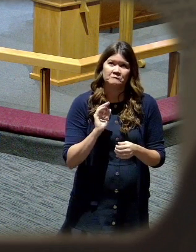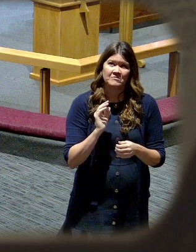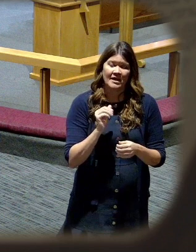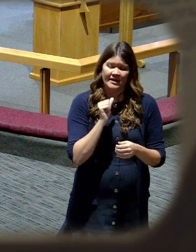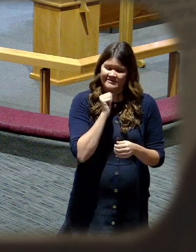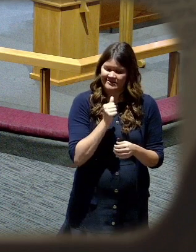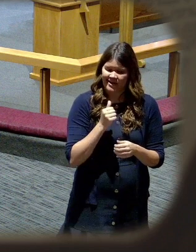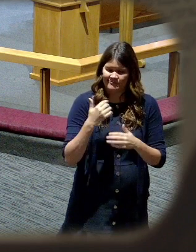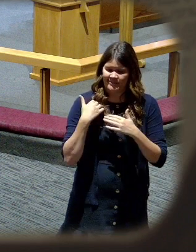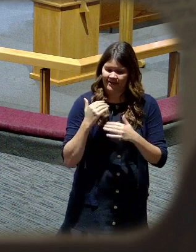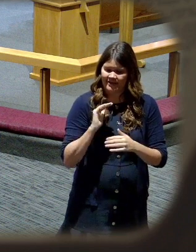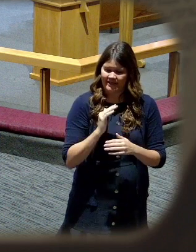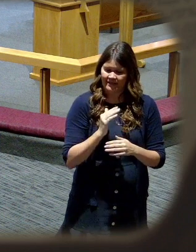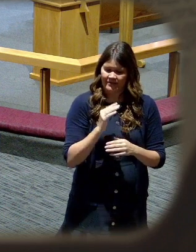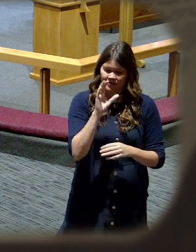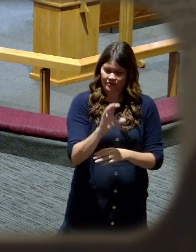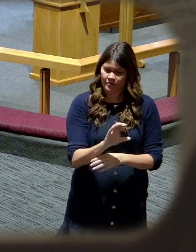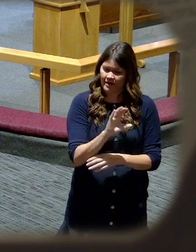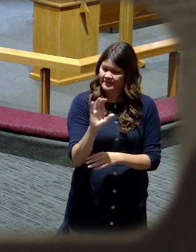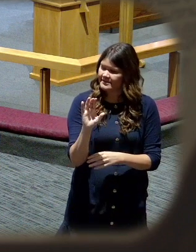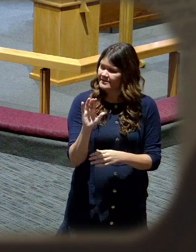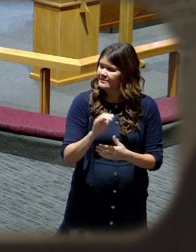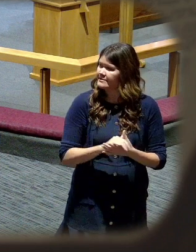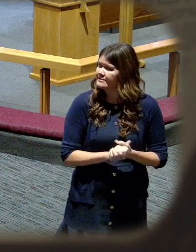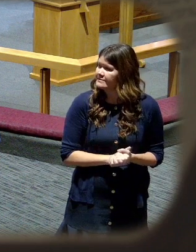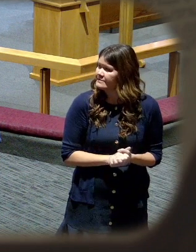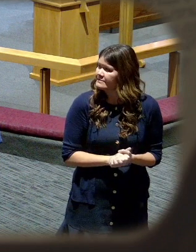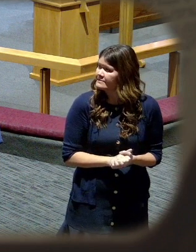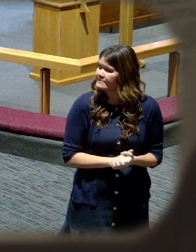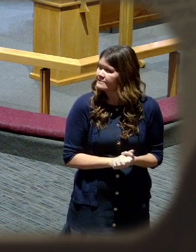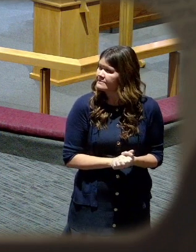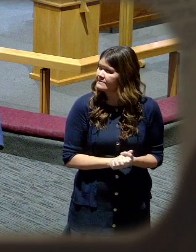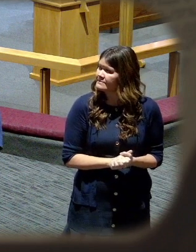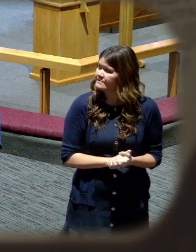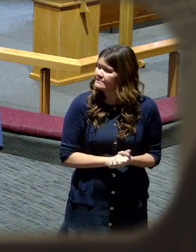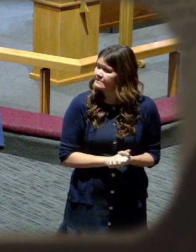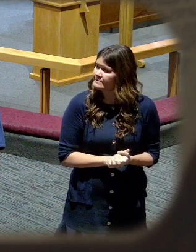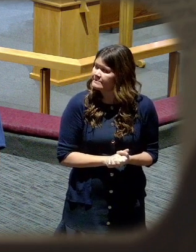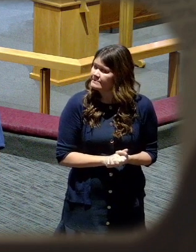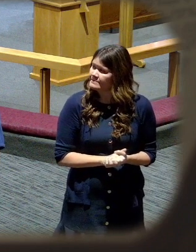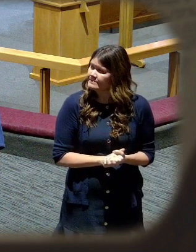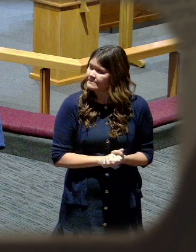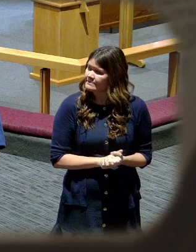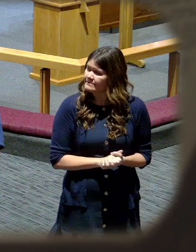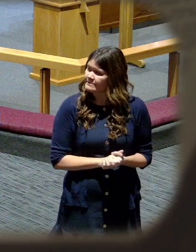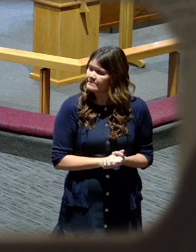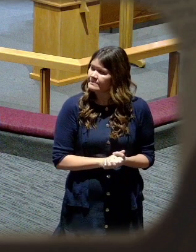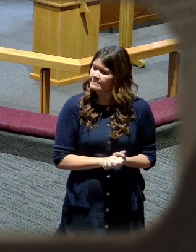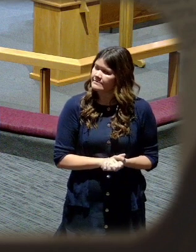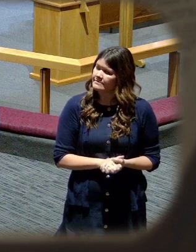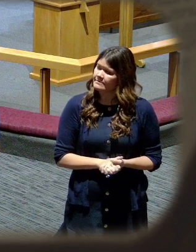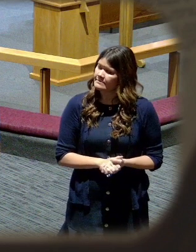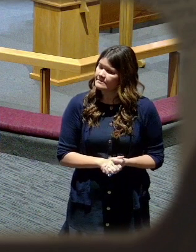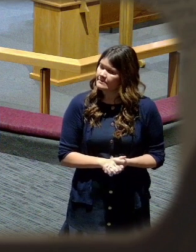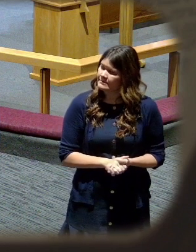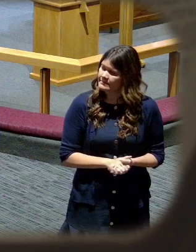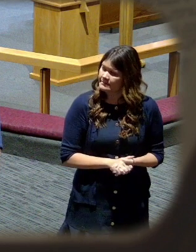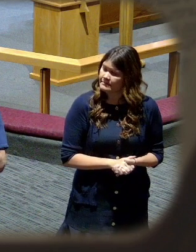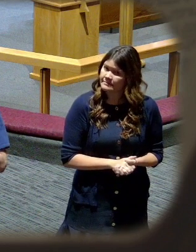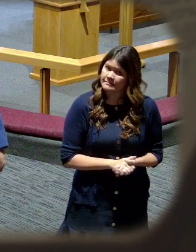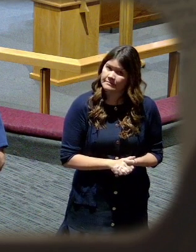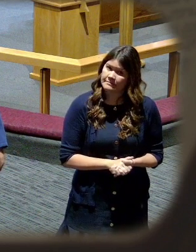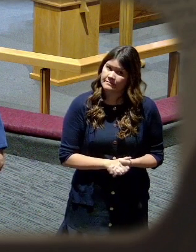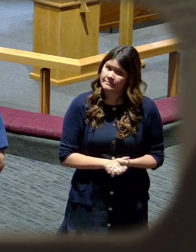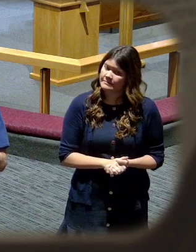cross. Have mercy on us, O God. According to your steadfast love, we acknowledge